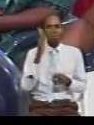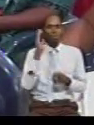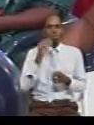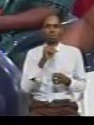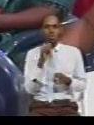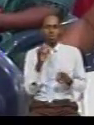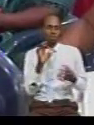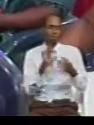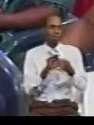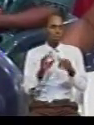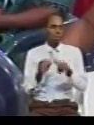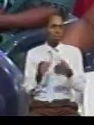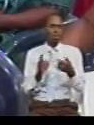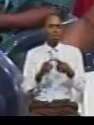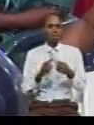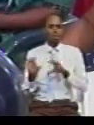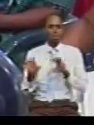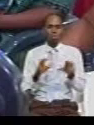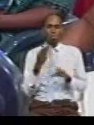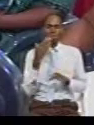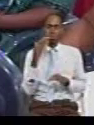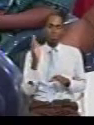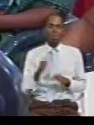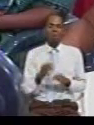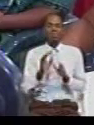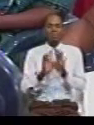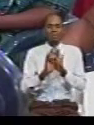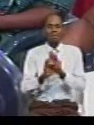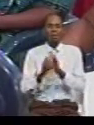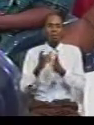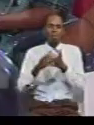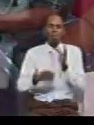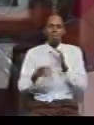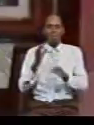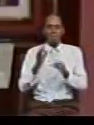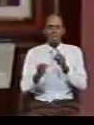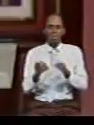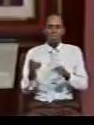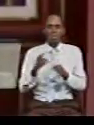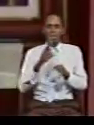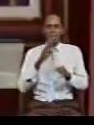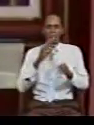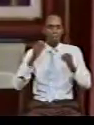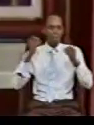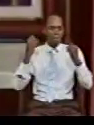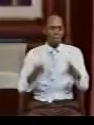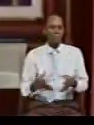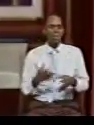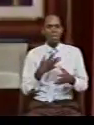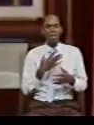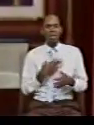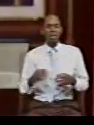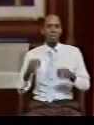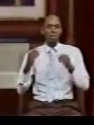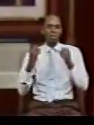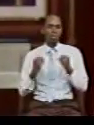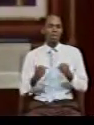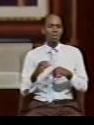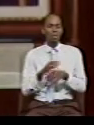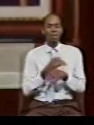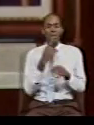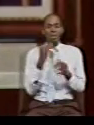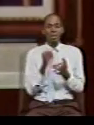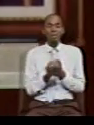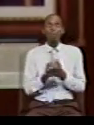You say, what if they are many and mighty? What if they are powerful? He says, my grace is sufficient for